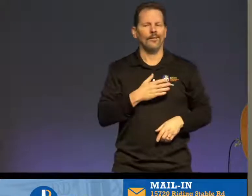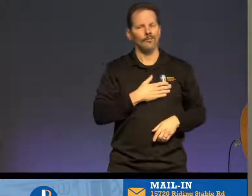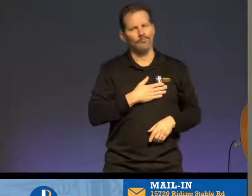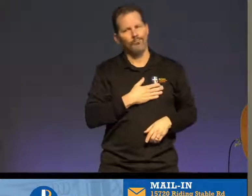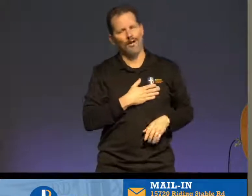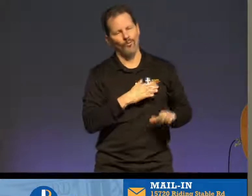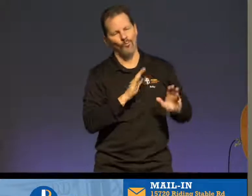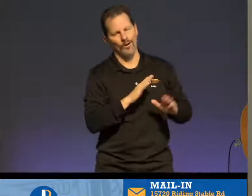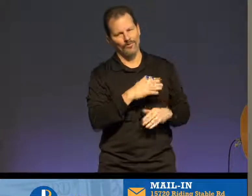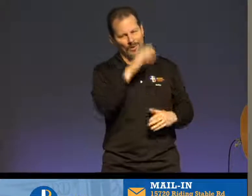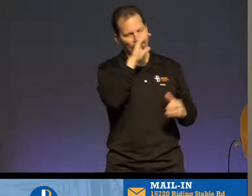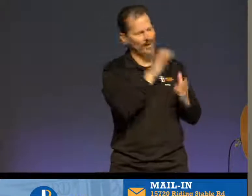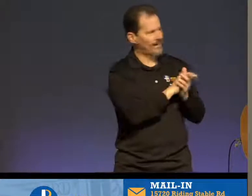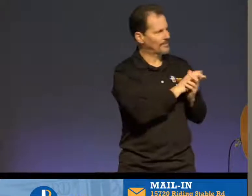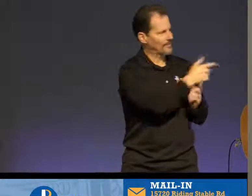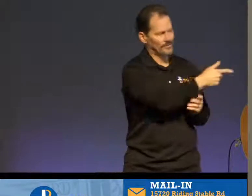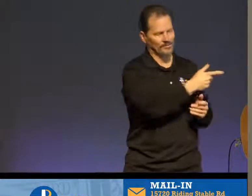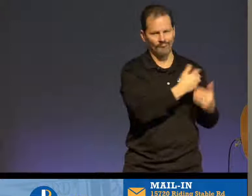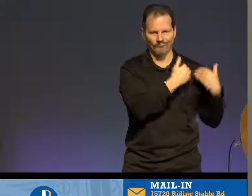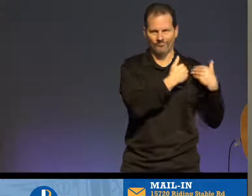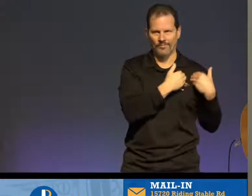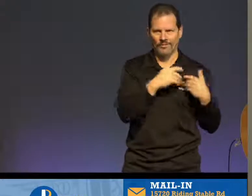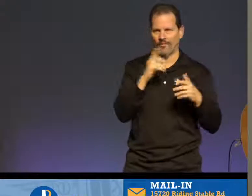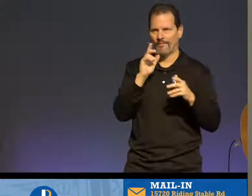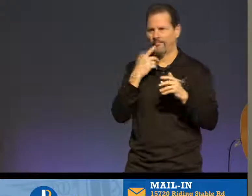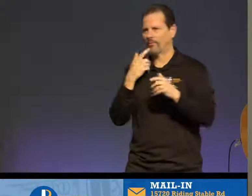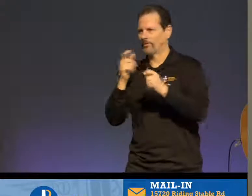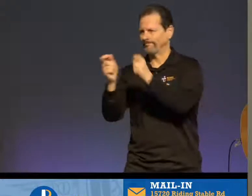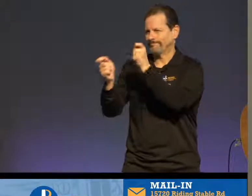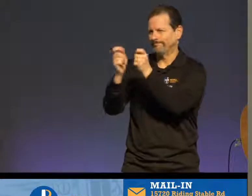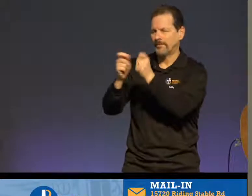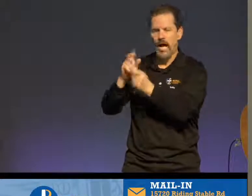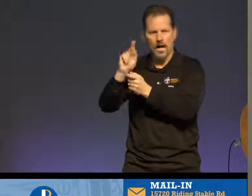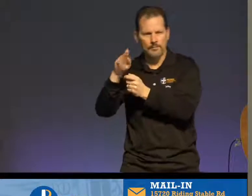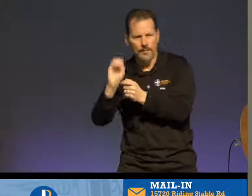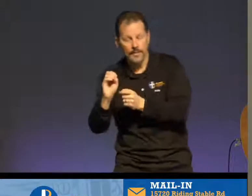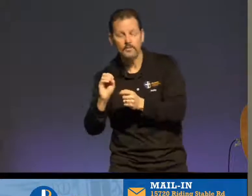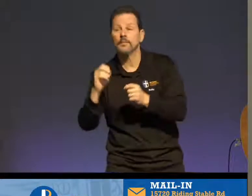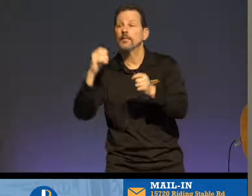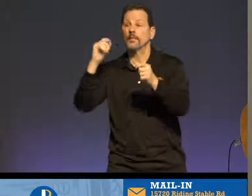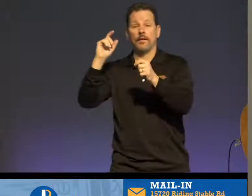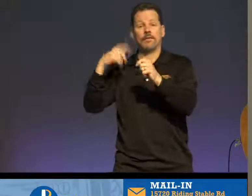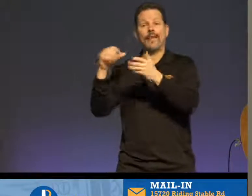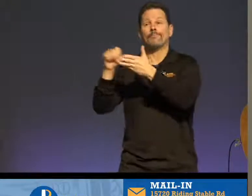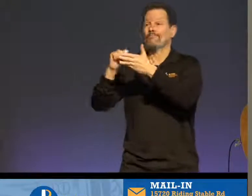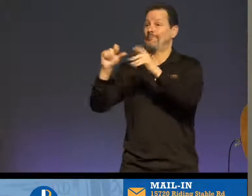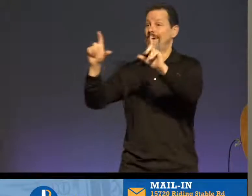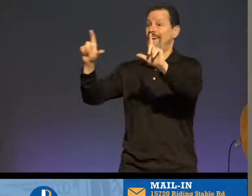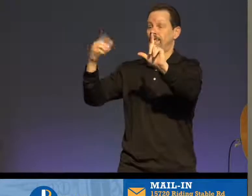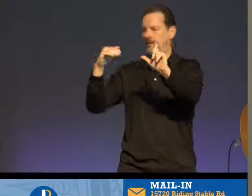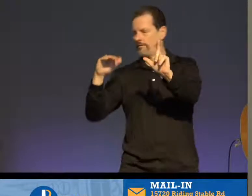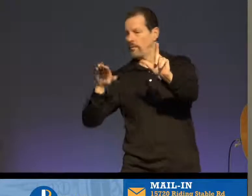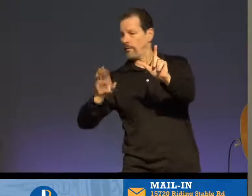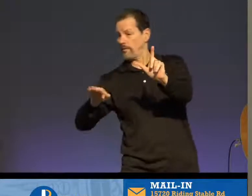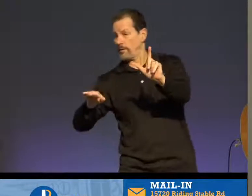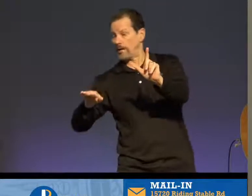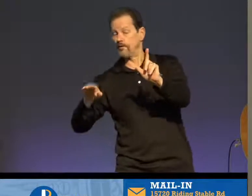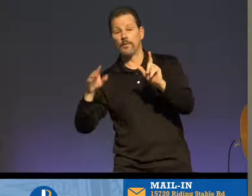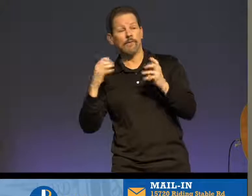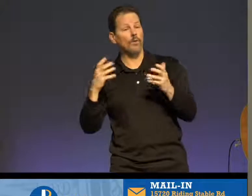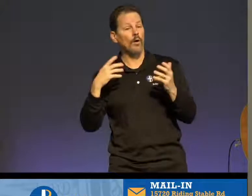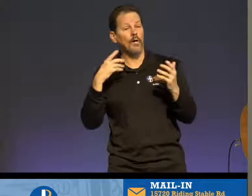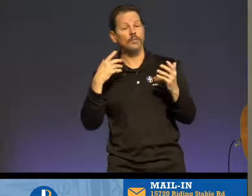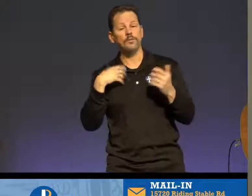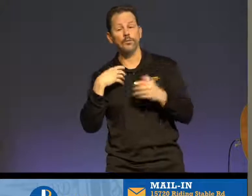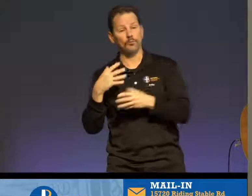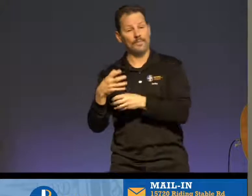on a regular basis. At the bottom of that page, you can sign up for our weekly emails as well, which is also a great way to stay in touch and